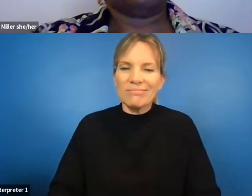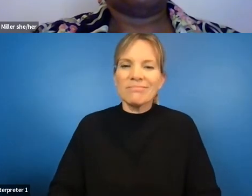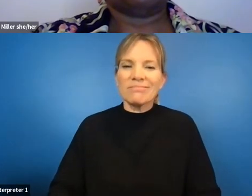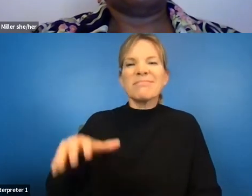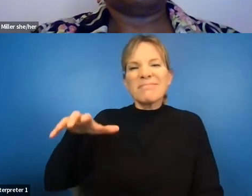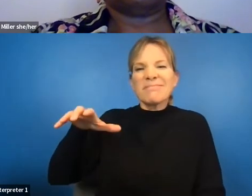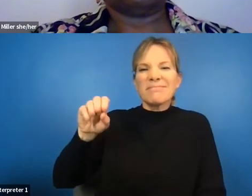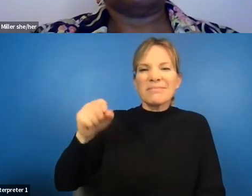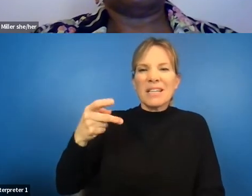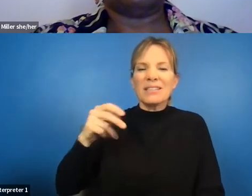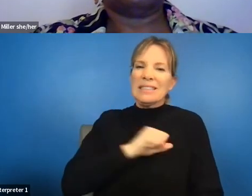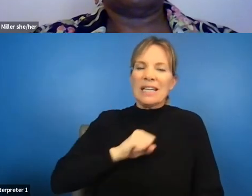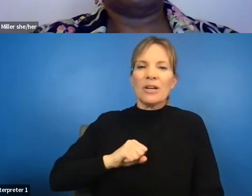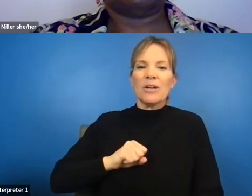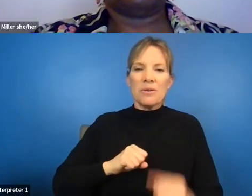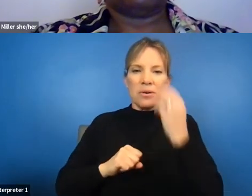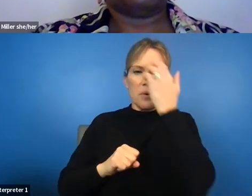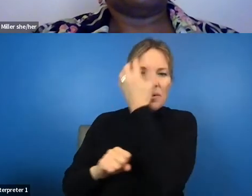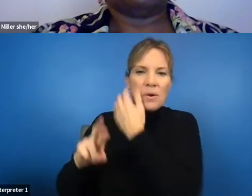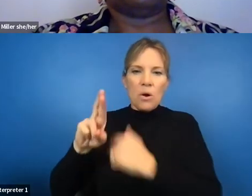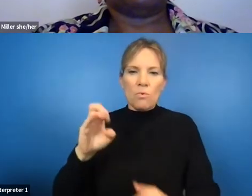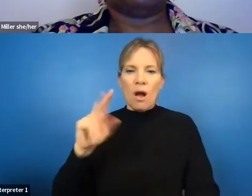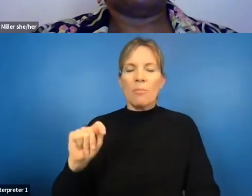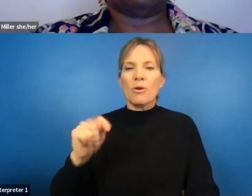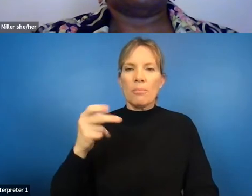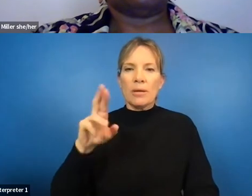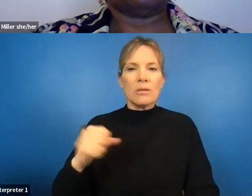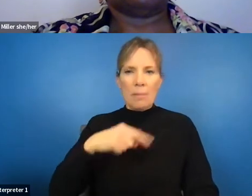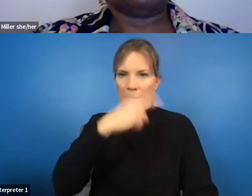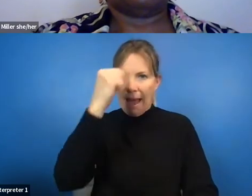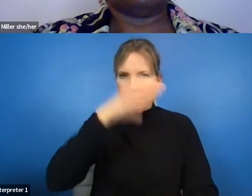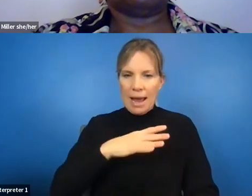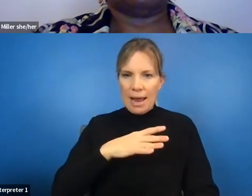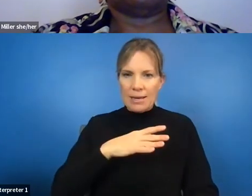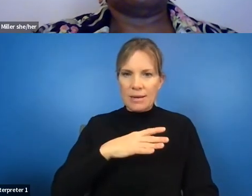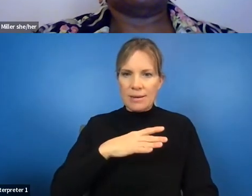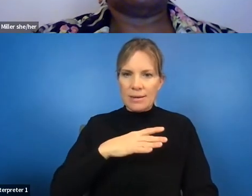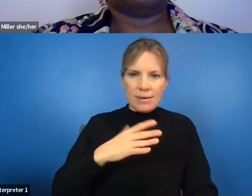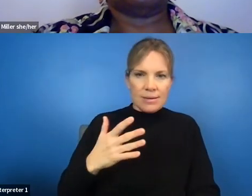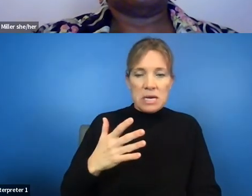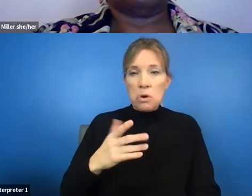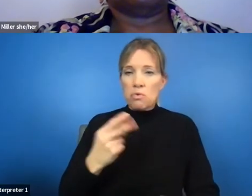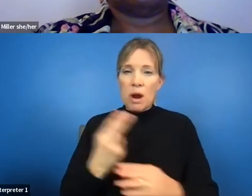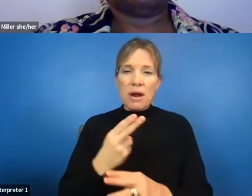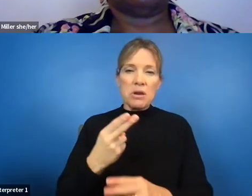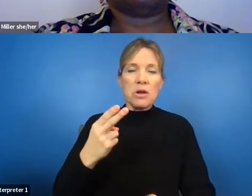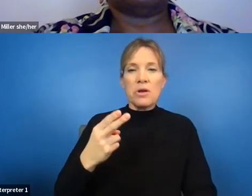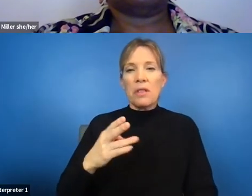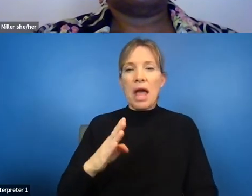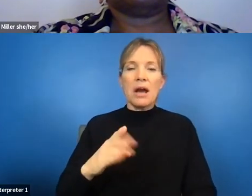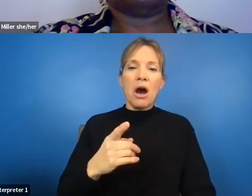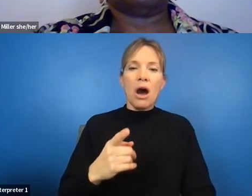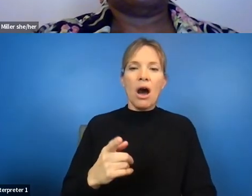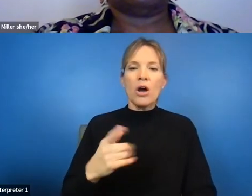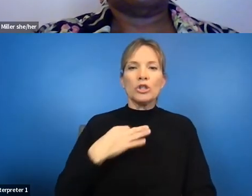Yes. So I'm Senator Robert Peters. I'm a Black man in a maroon or burgundy shirt,